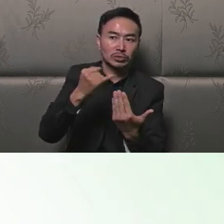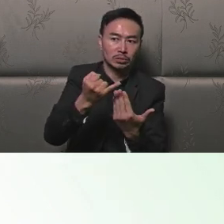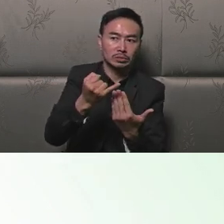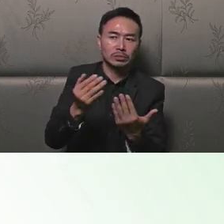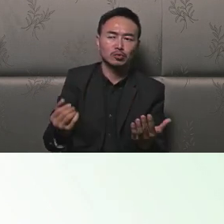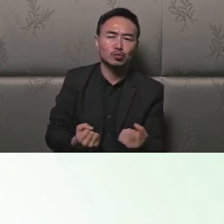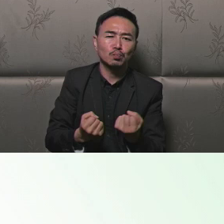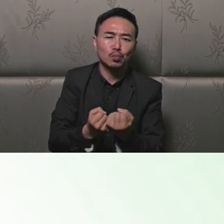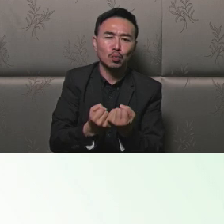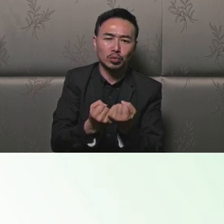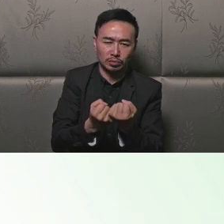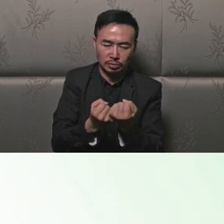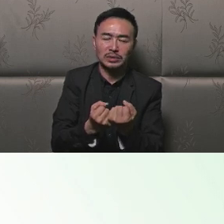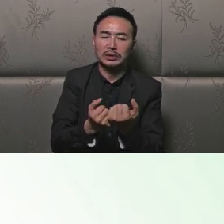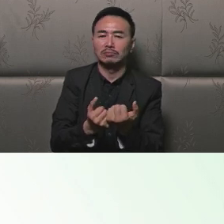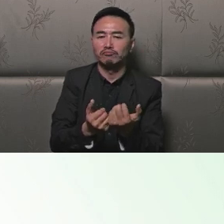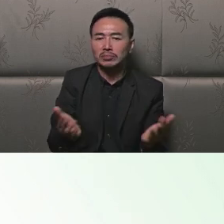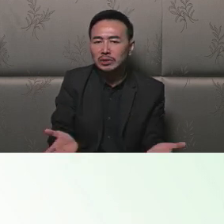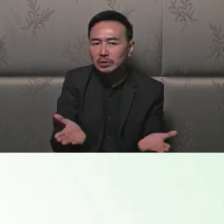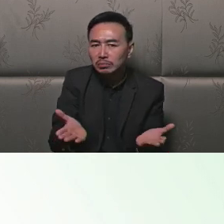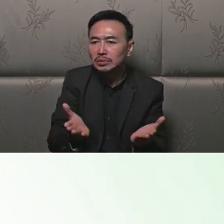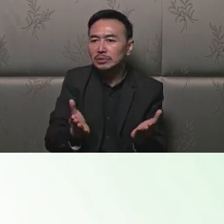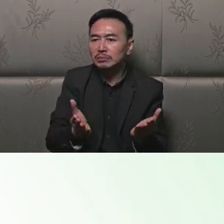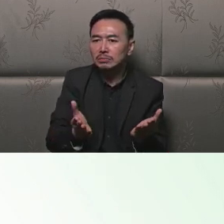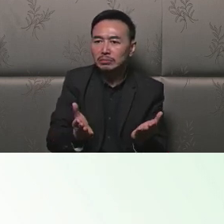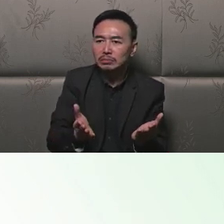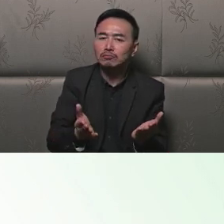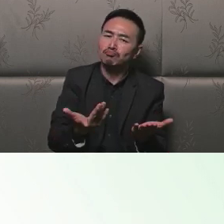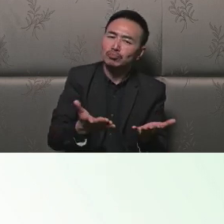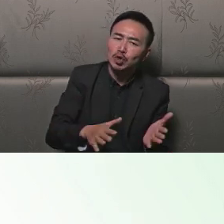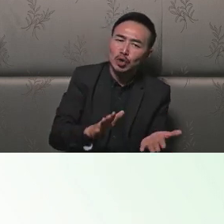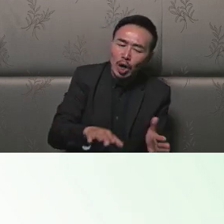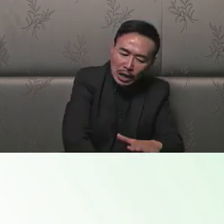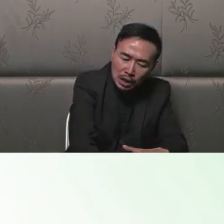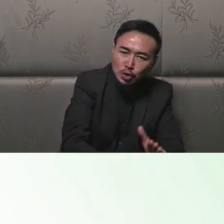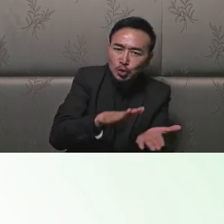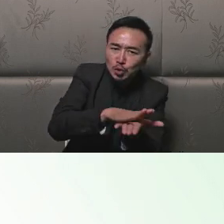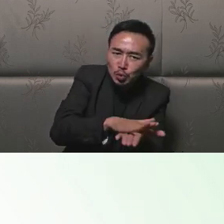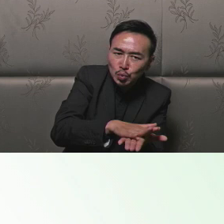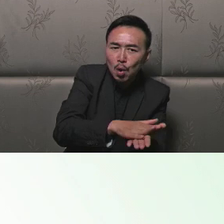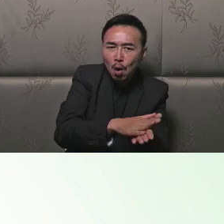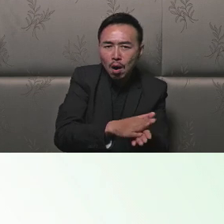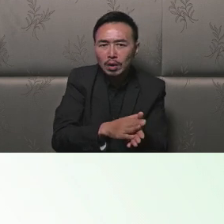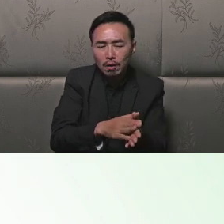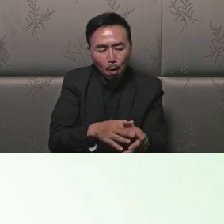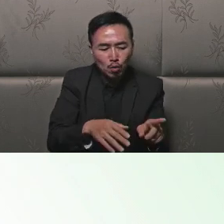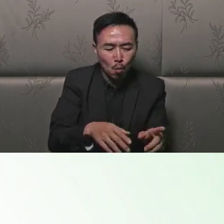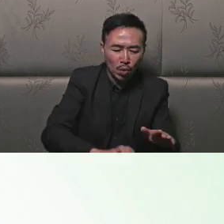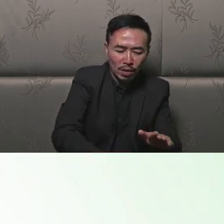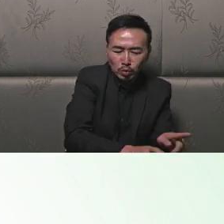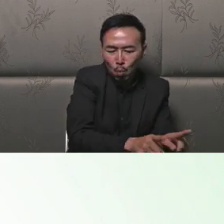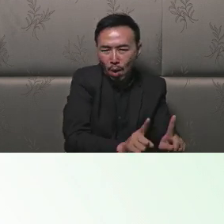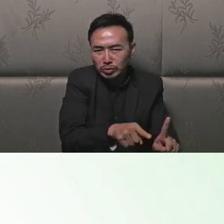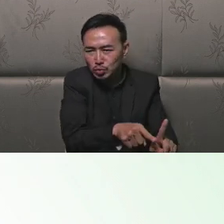that. And this is where we need to keep that moving. Let people get the full education and still ensure that they can get a